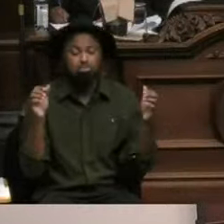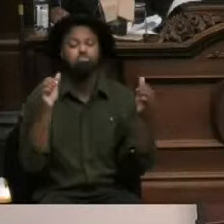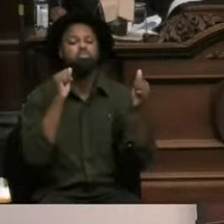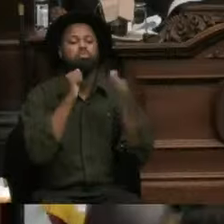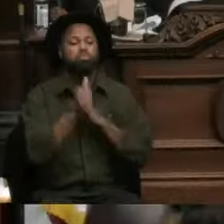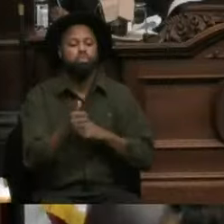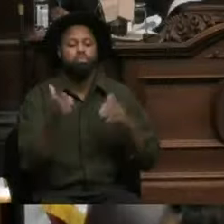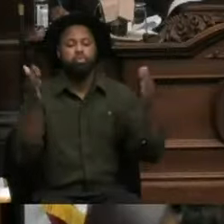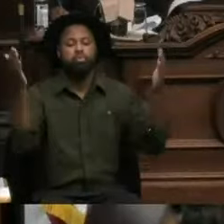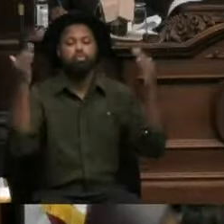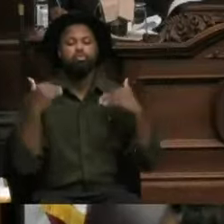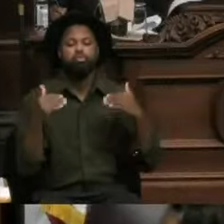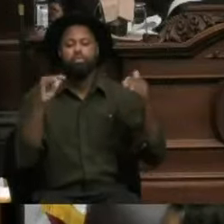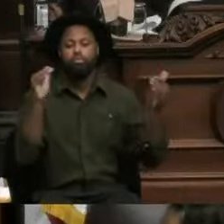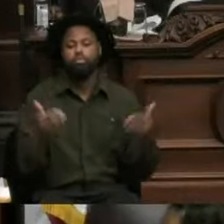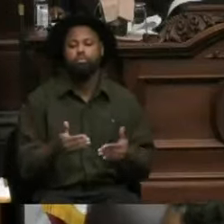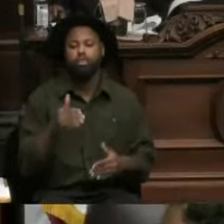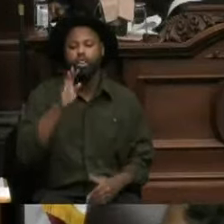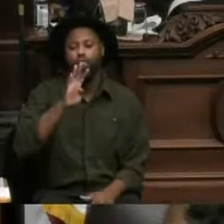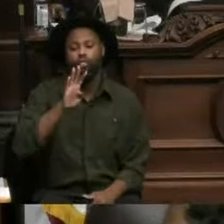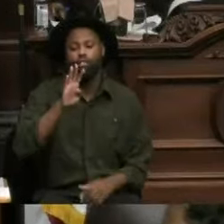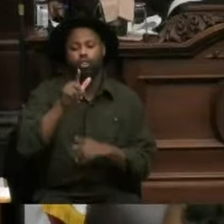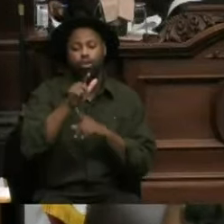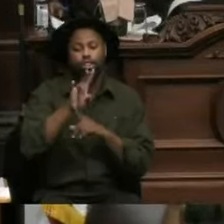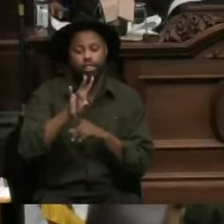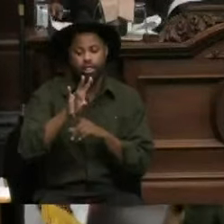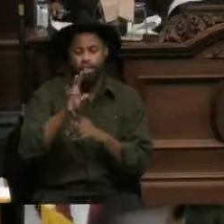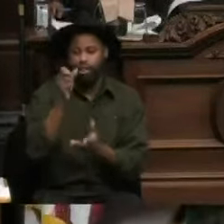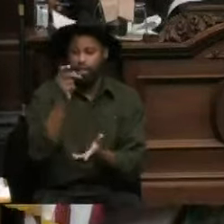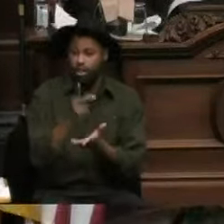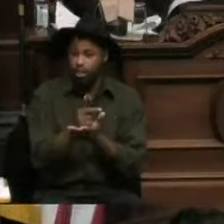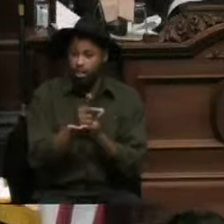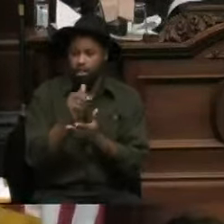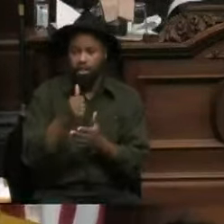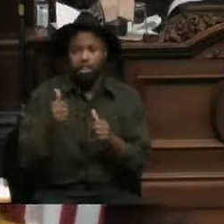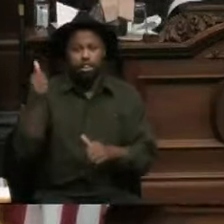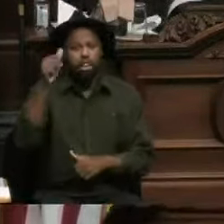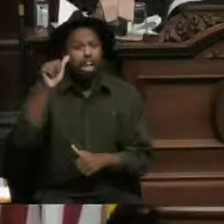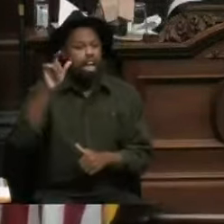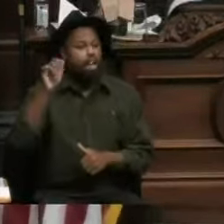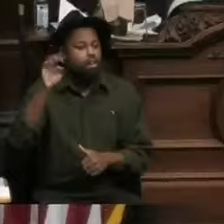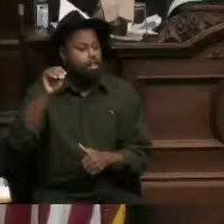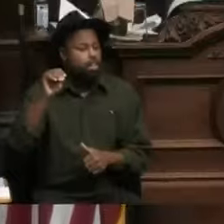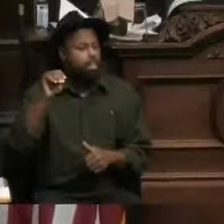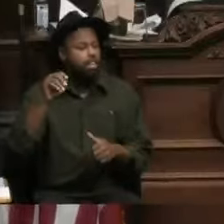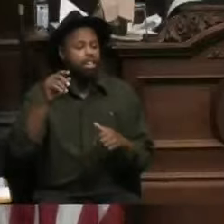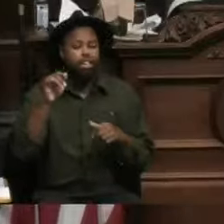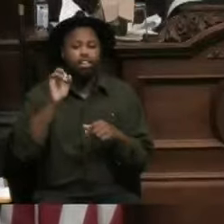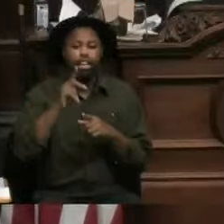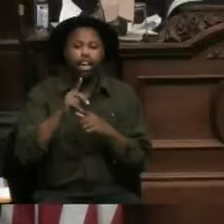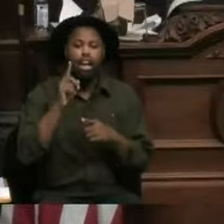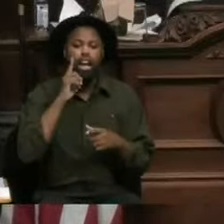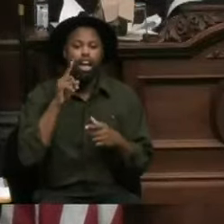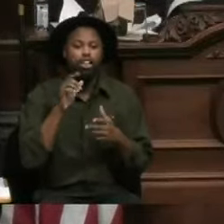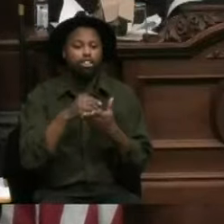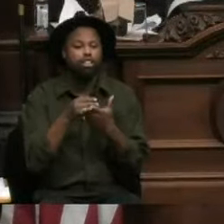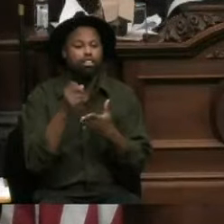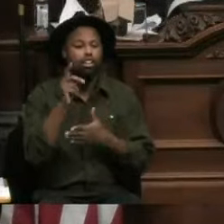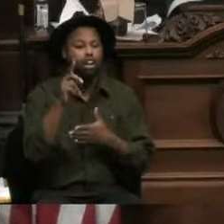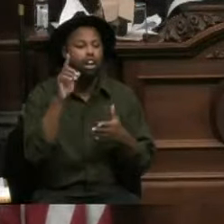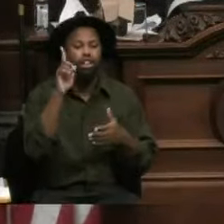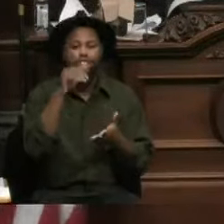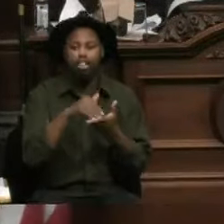carries. Introductory number 427, authorizing administrative tax cancellations and refunds of $1,000 or less